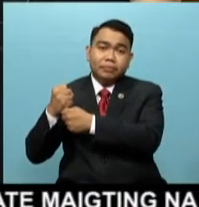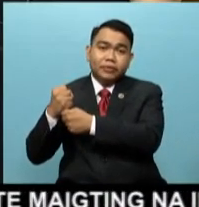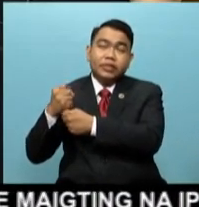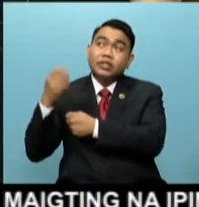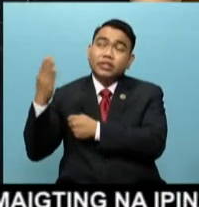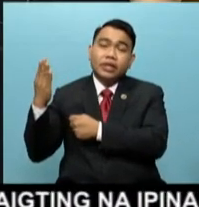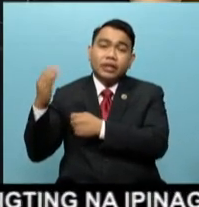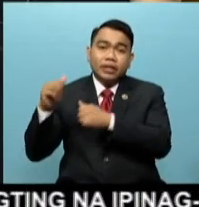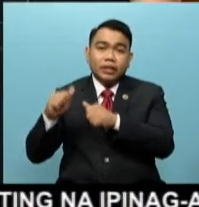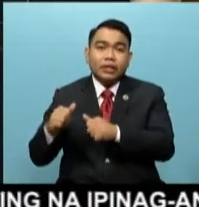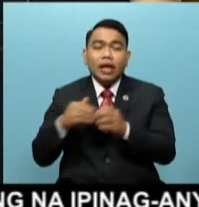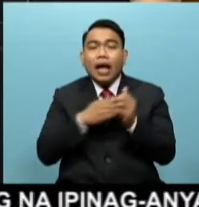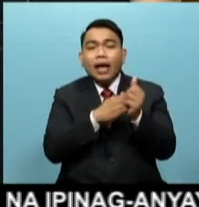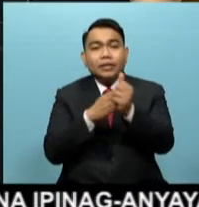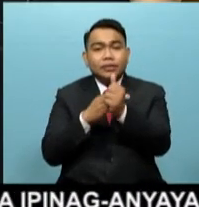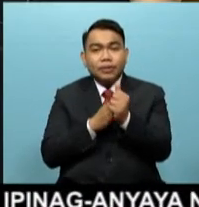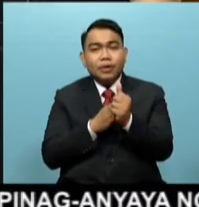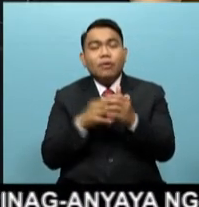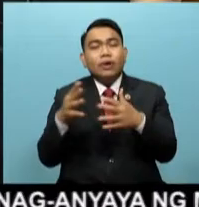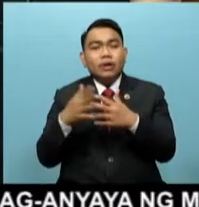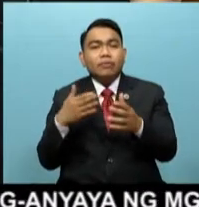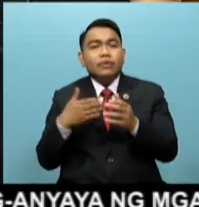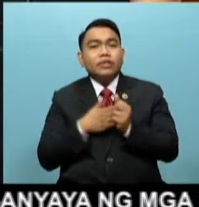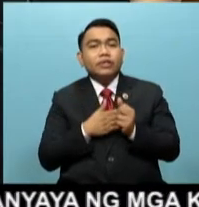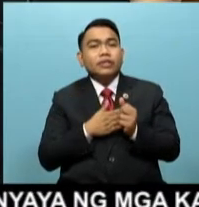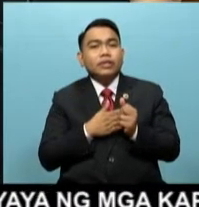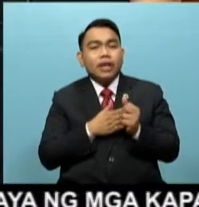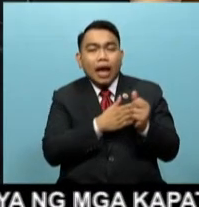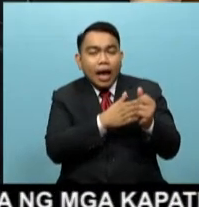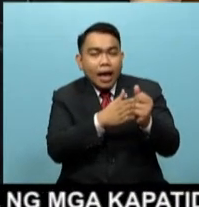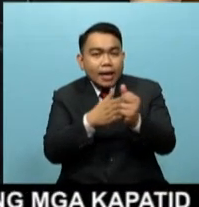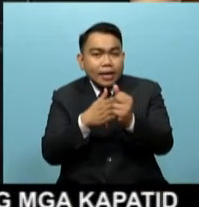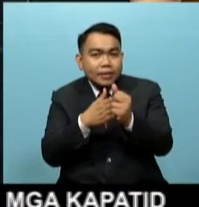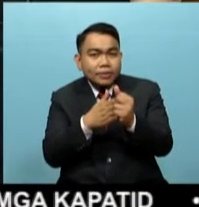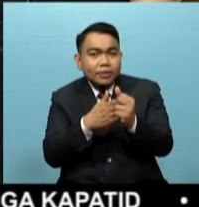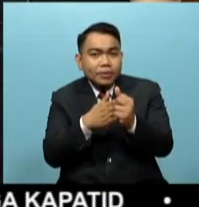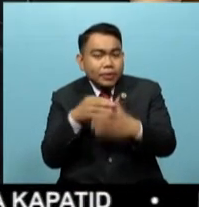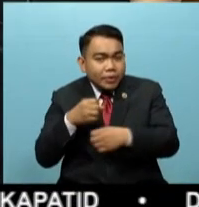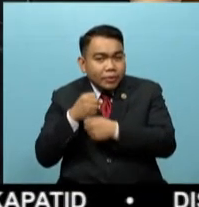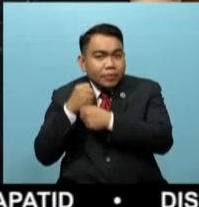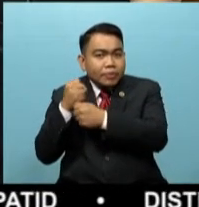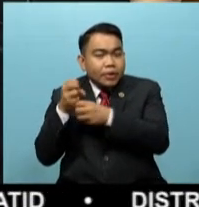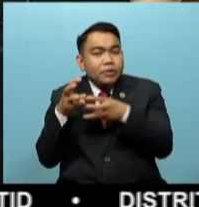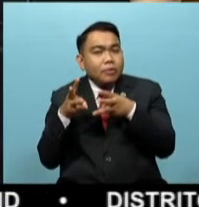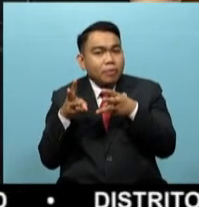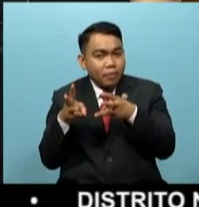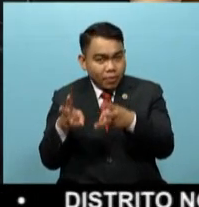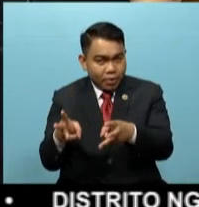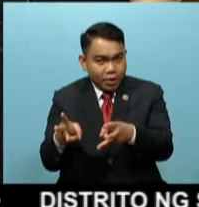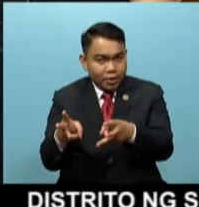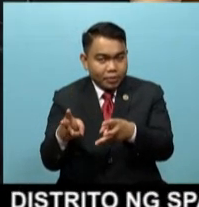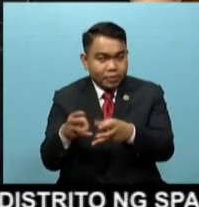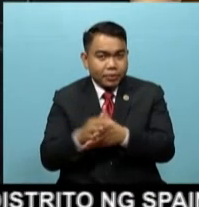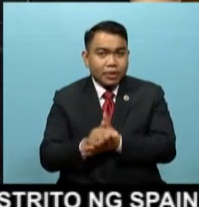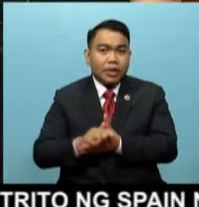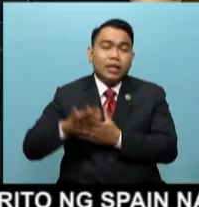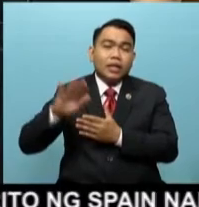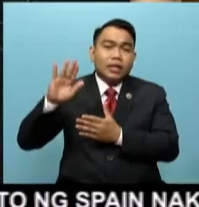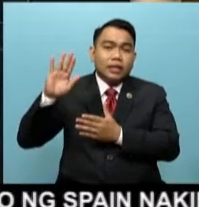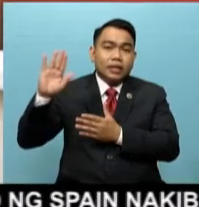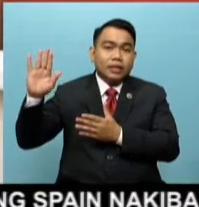it. So wherever He led us, we'll just be there. We trust the path, we trust His